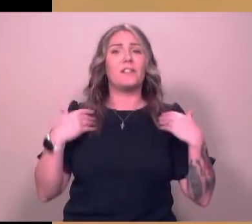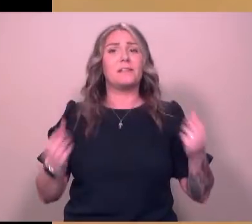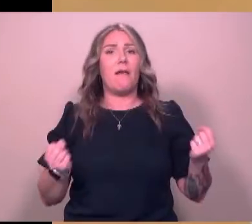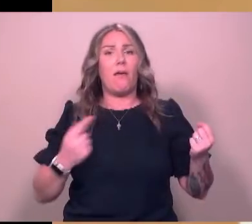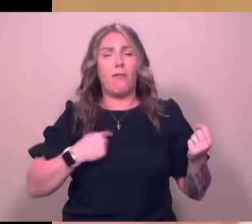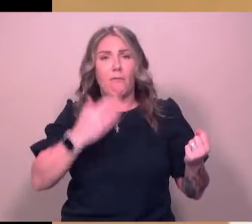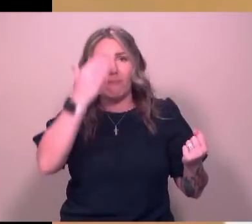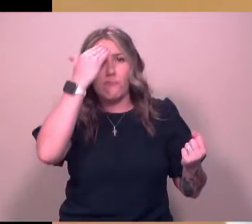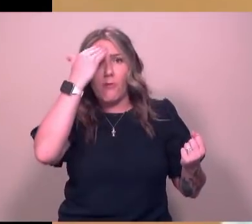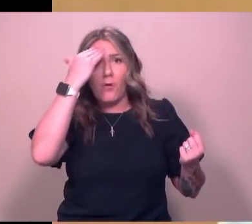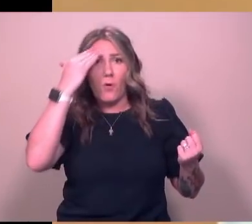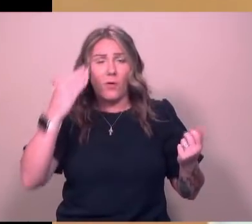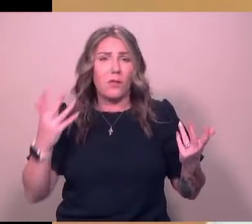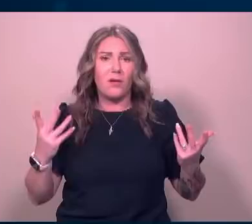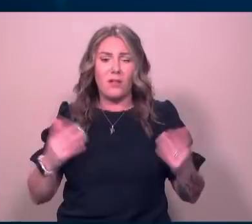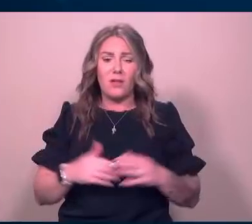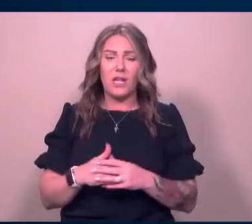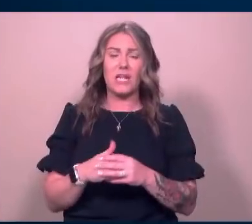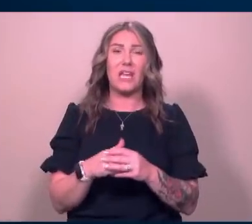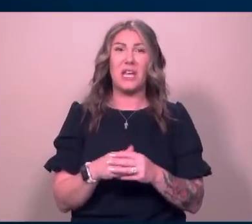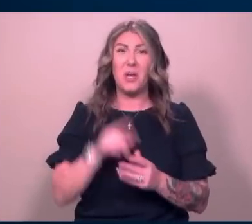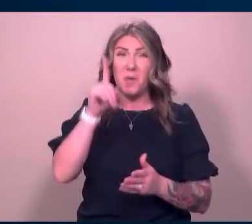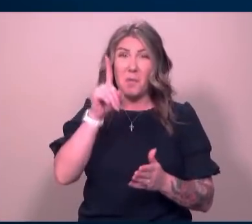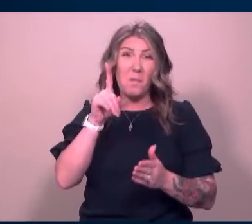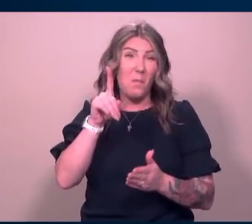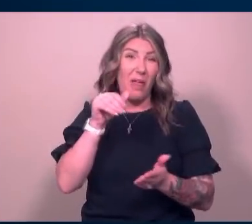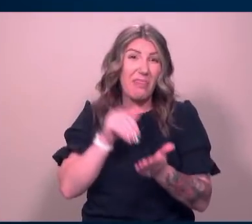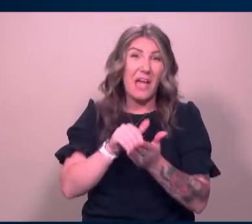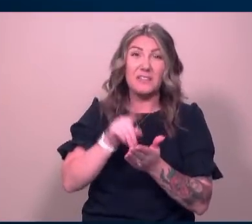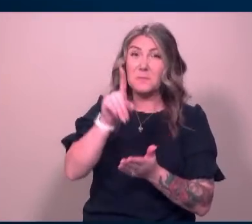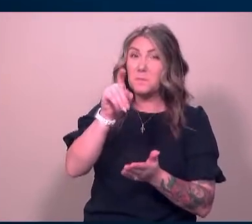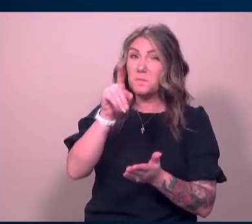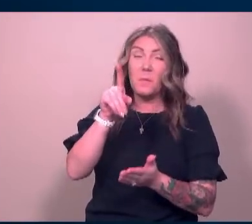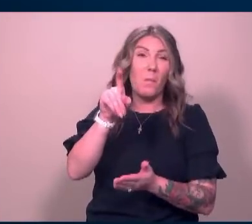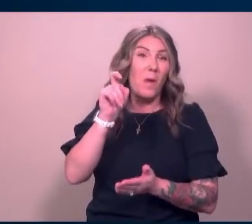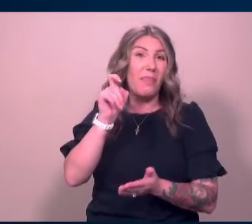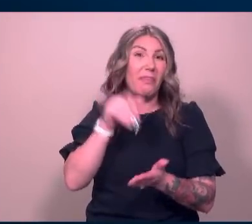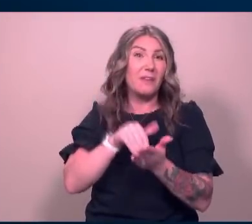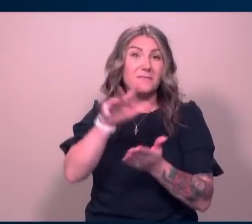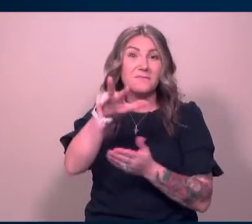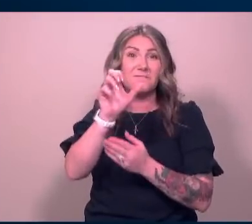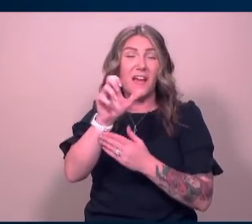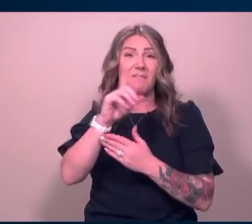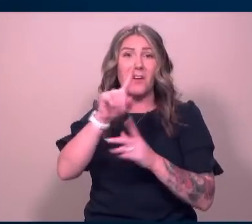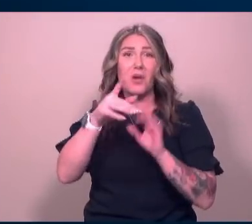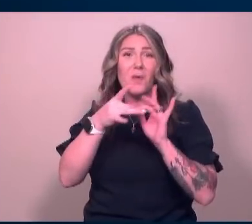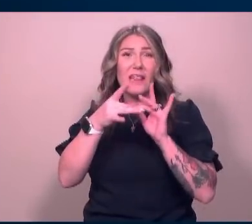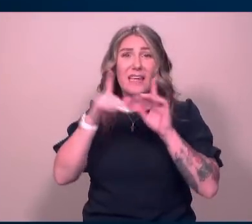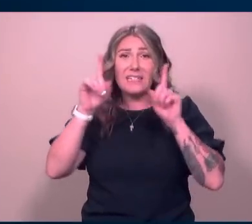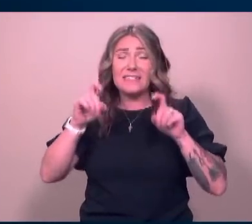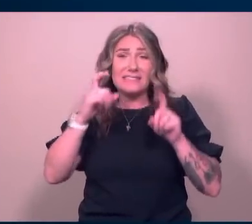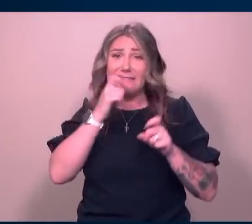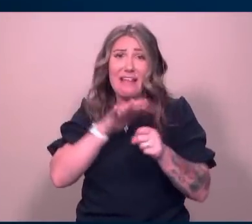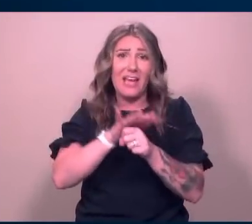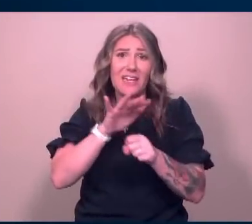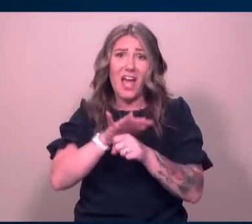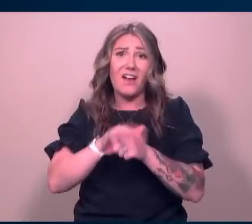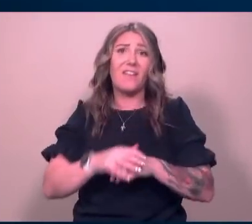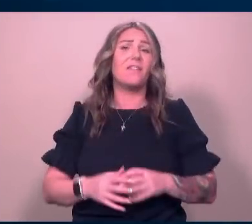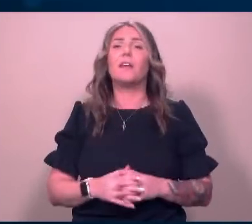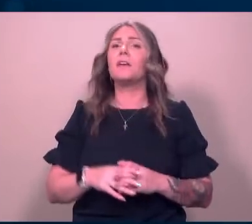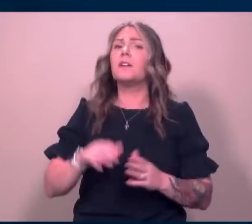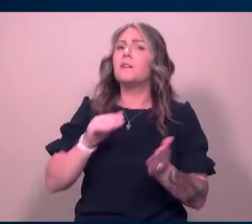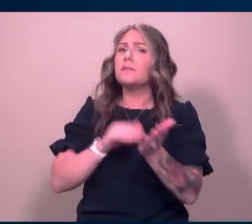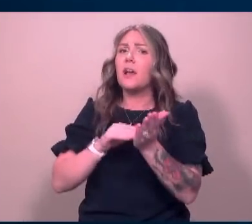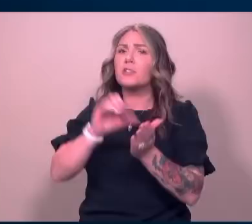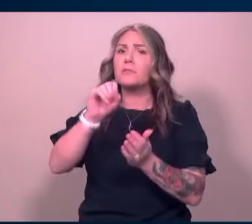guys, 1,000, 1,500 calls that you're getting about testing. There just isn't enough. Dr. Steele, talk a little bit about that, because